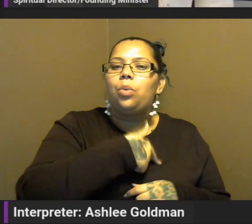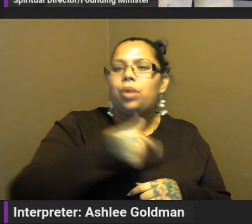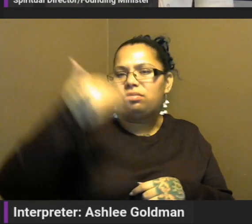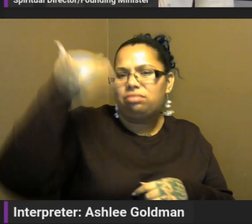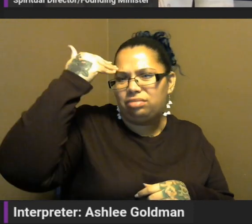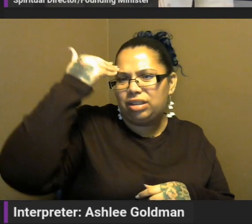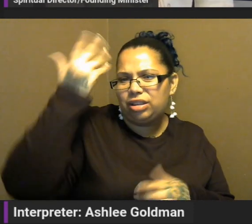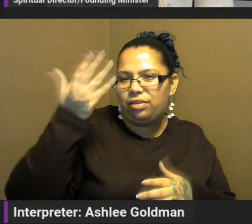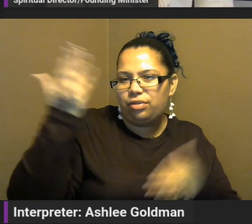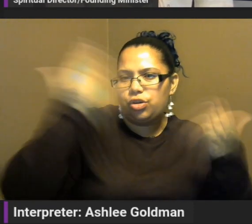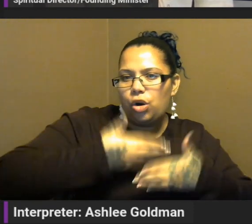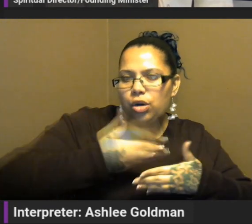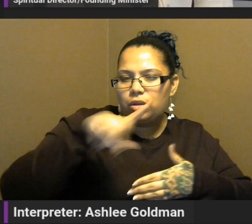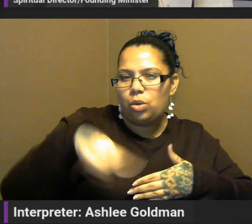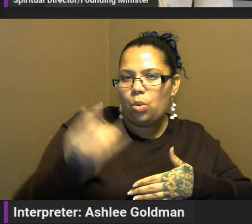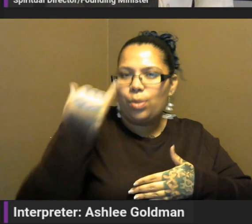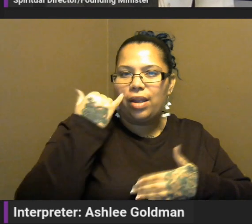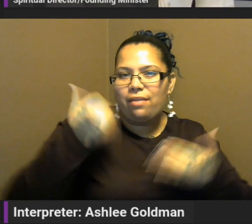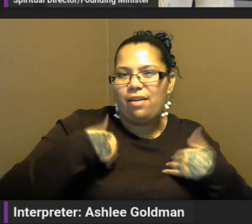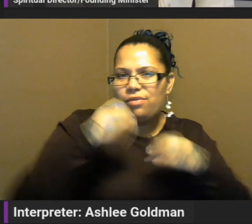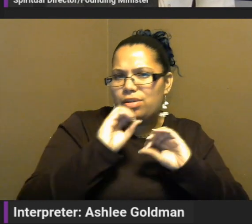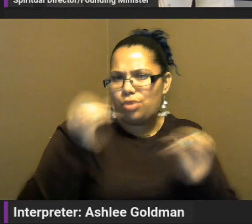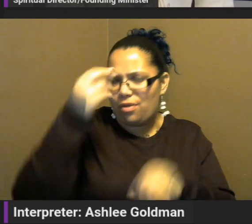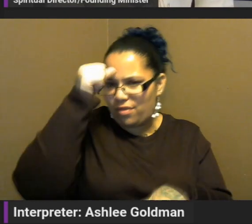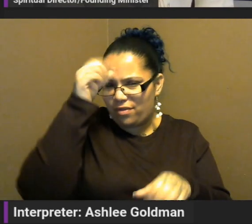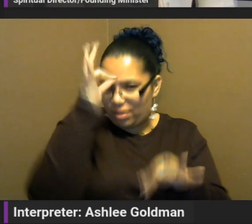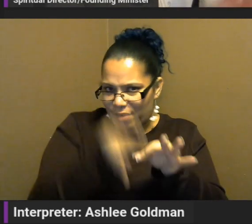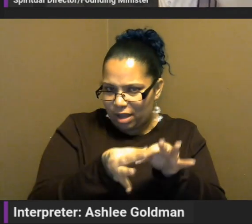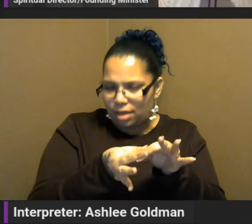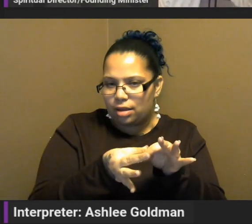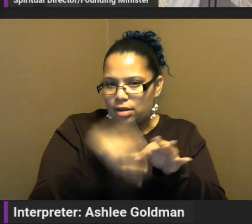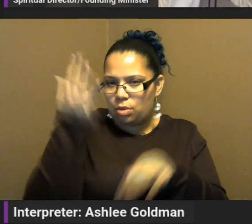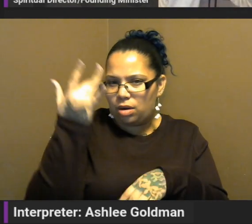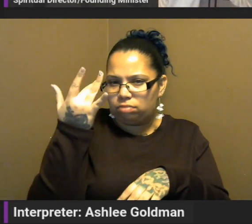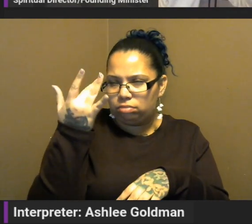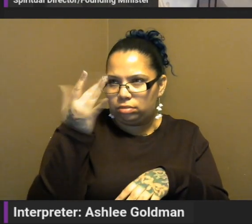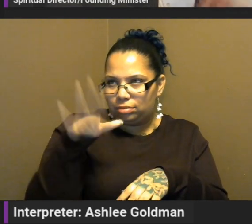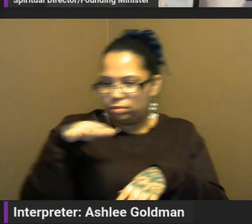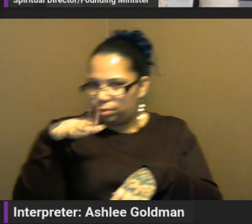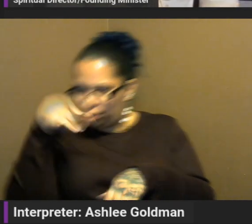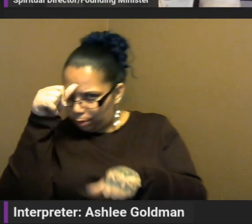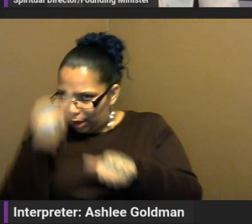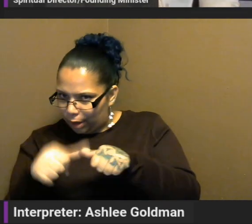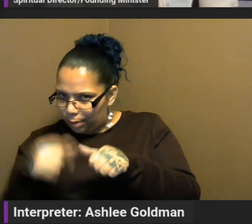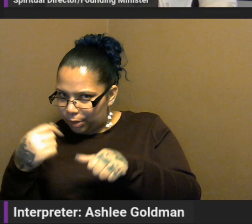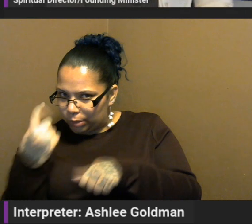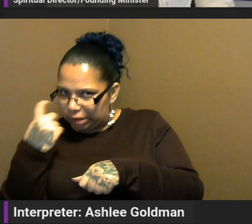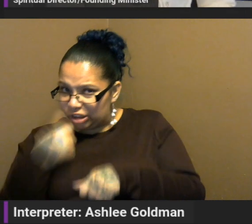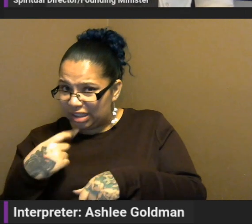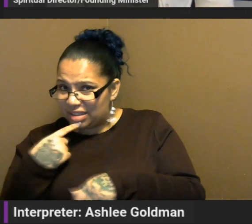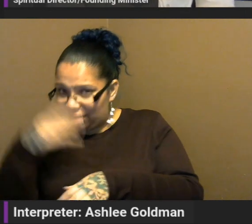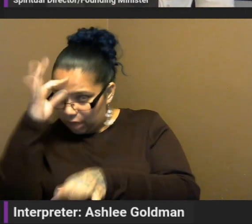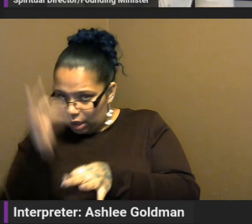when we are without faith. For faith is ever the light. Keep in mind what we just said about faith. For faith